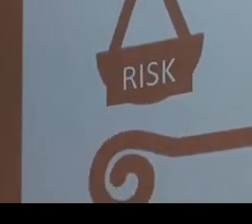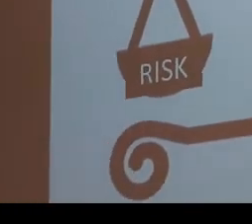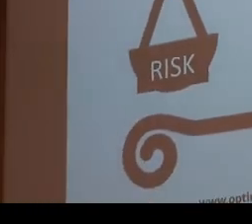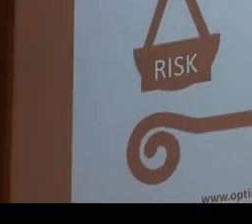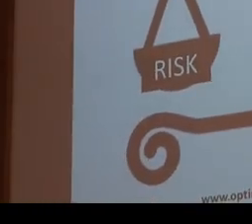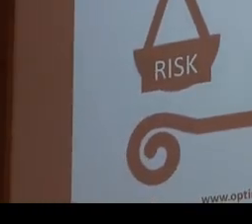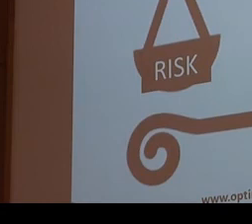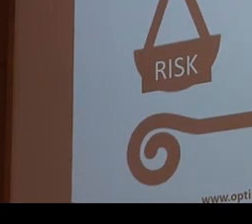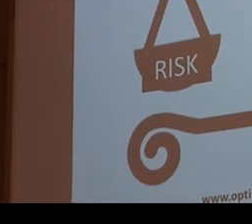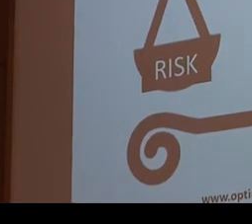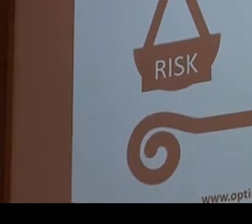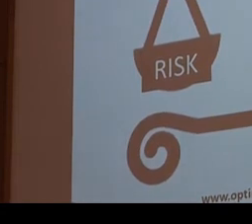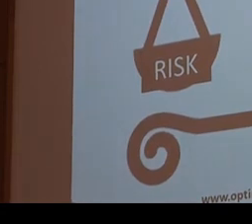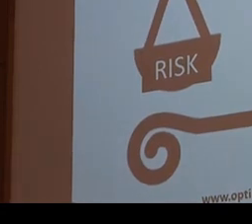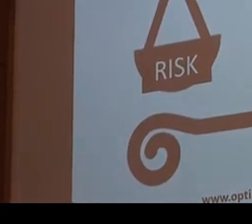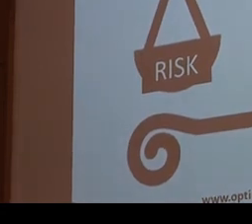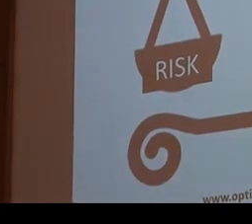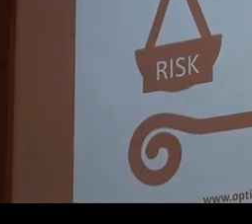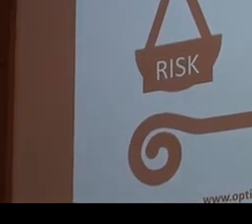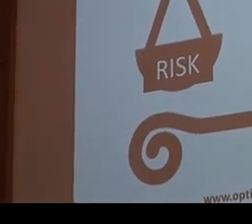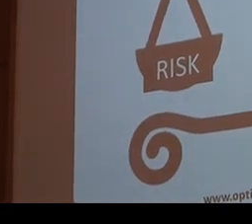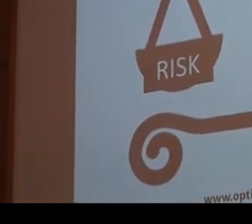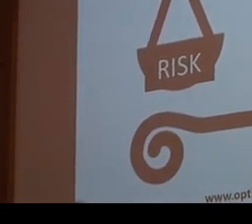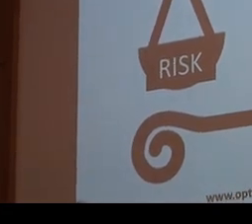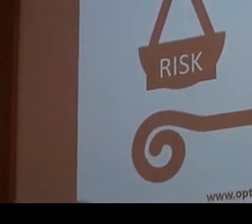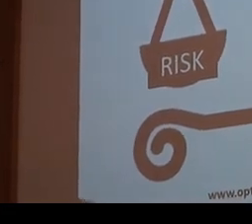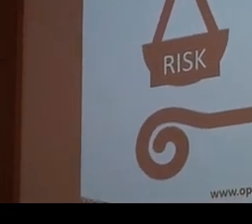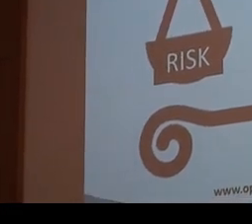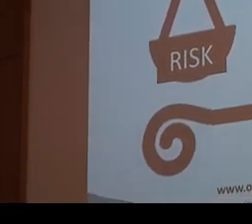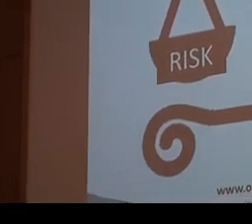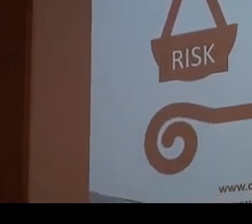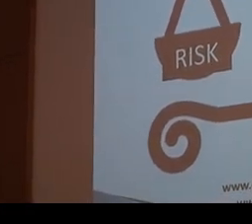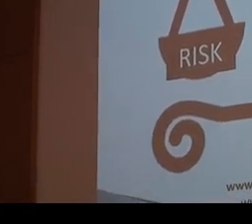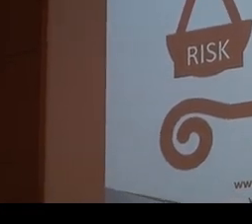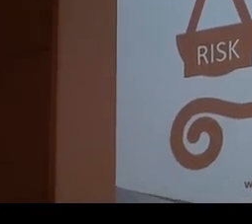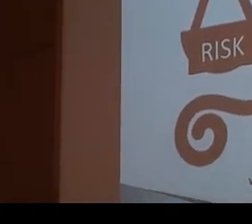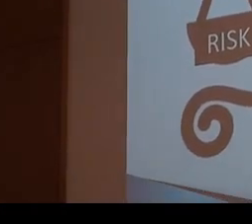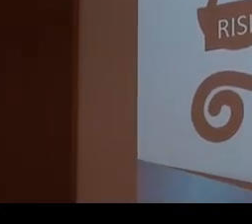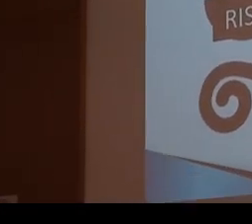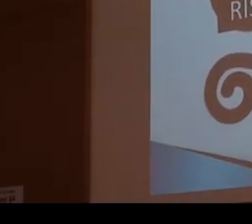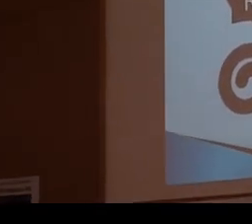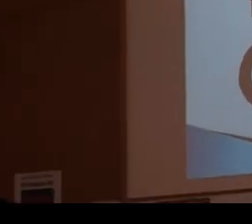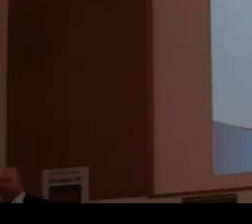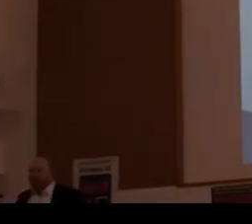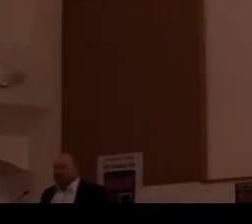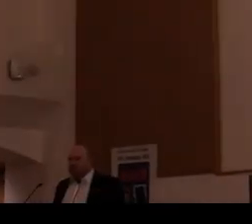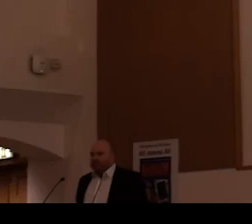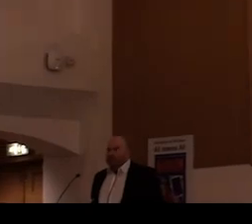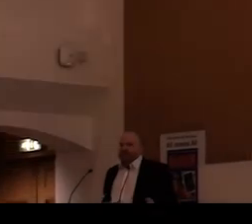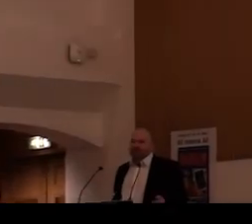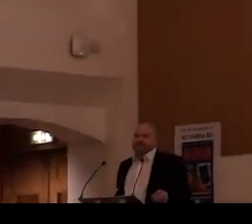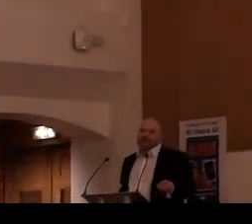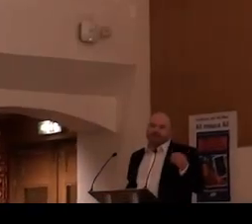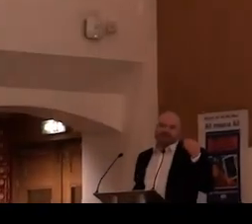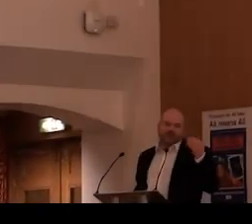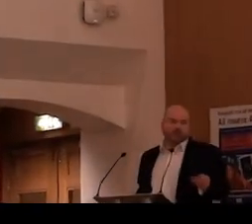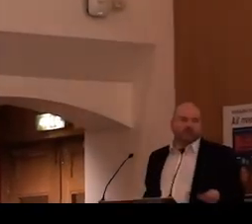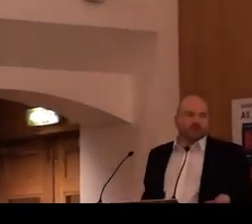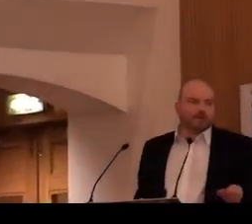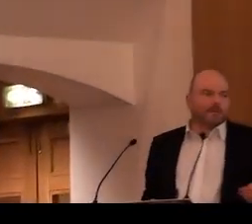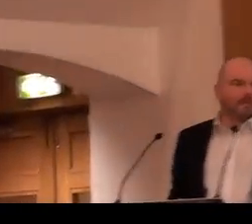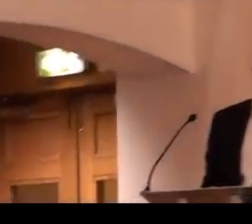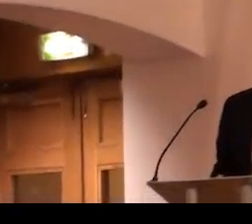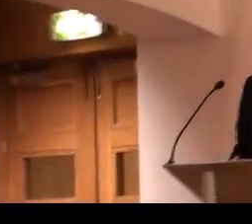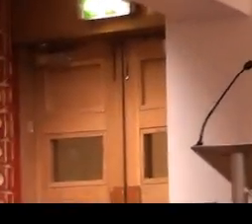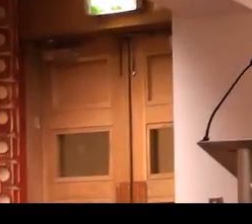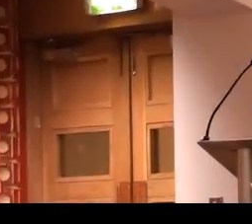for young people in our school setting, but also within their family groups and their lives by working effectively with parents and carers and those